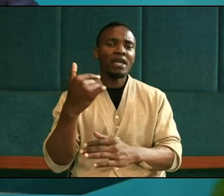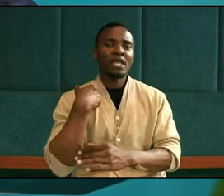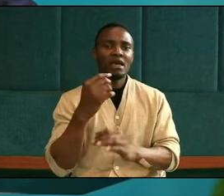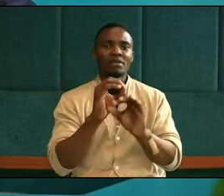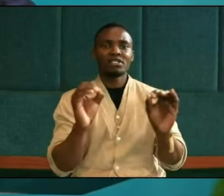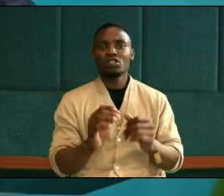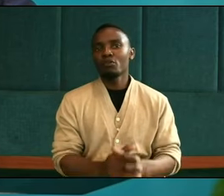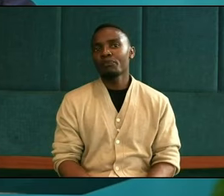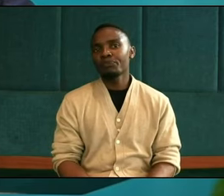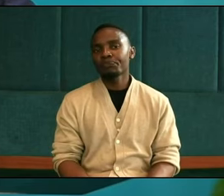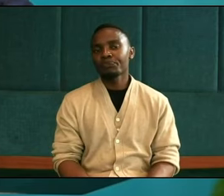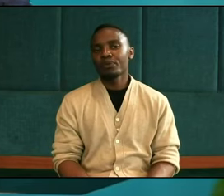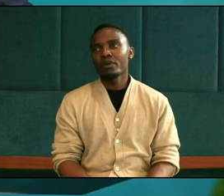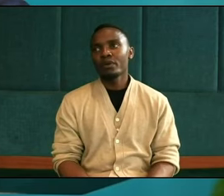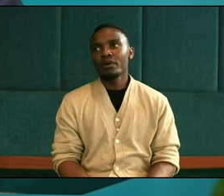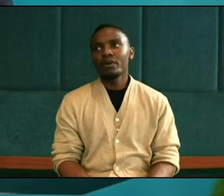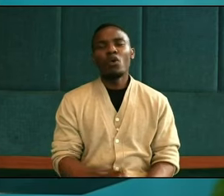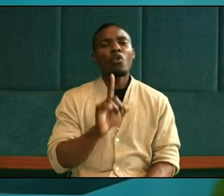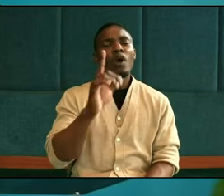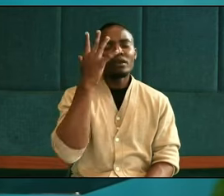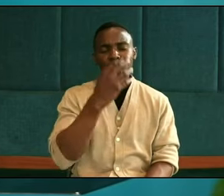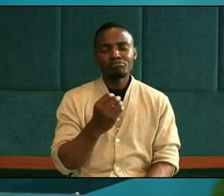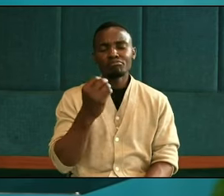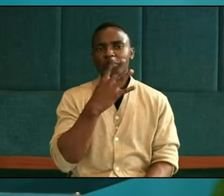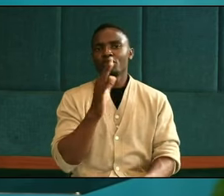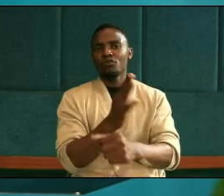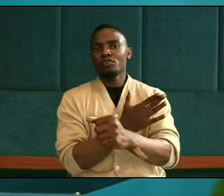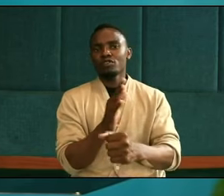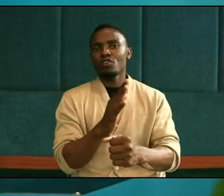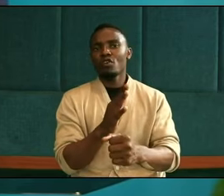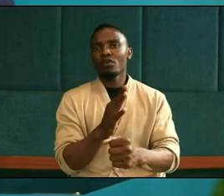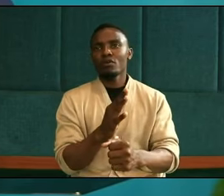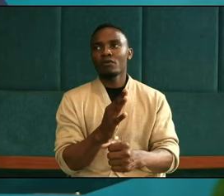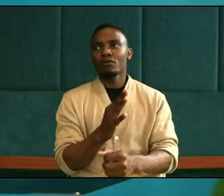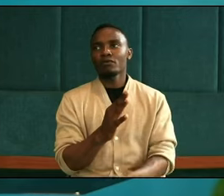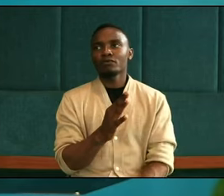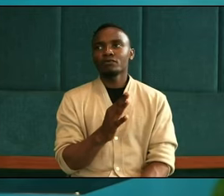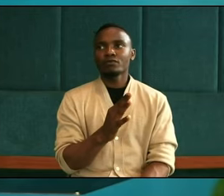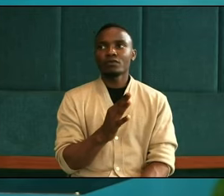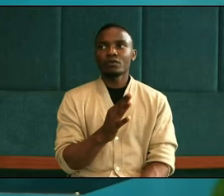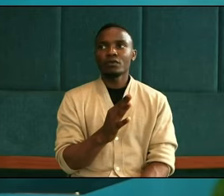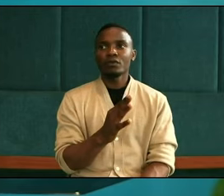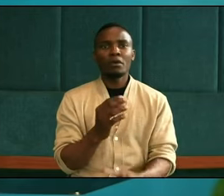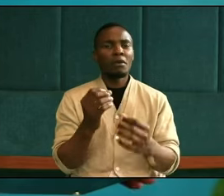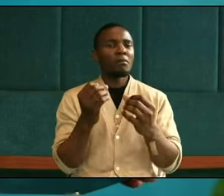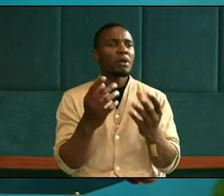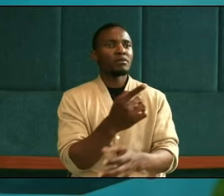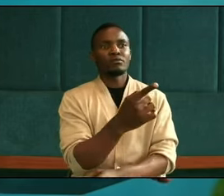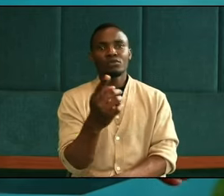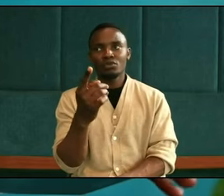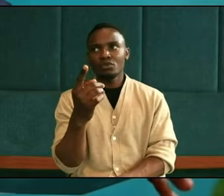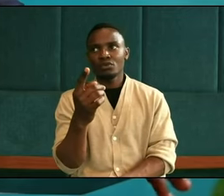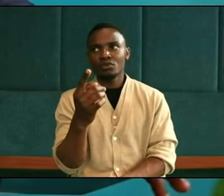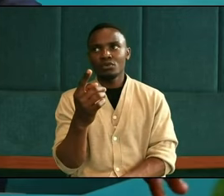One of my most beautiful songs is a song that many of you will well know.